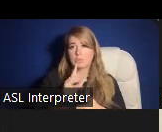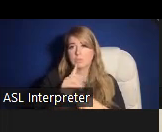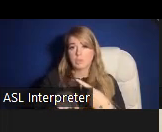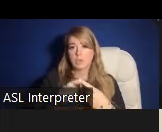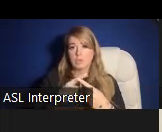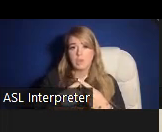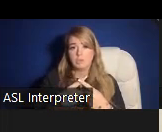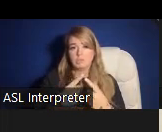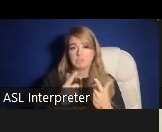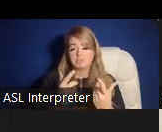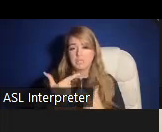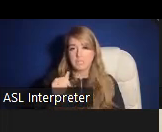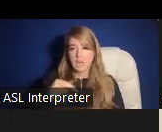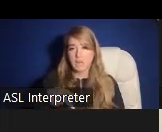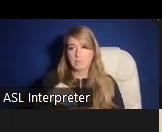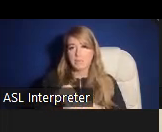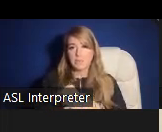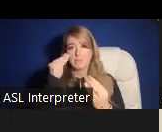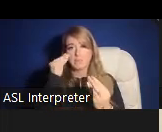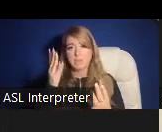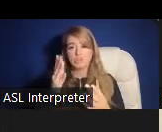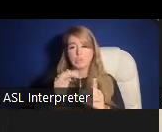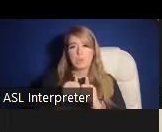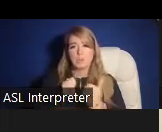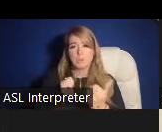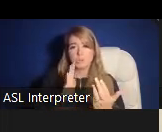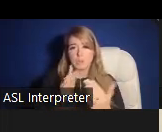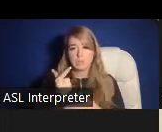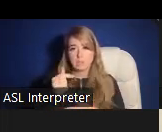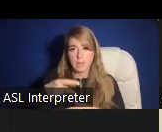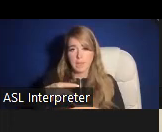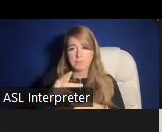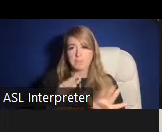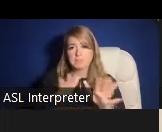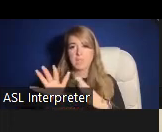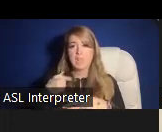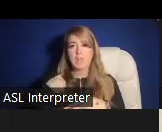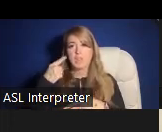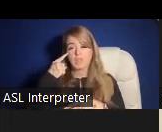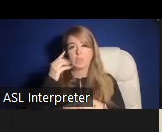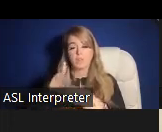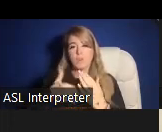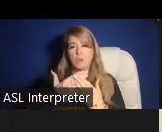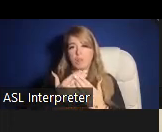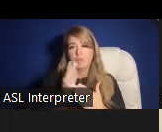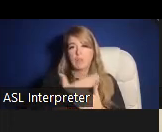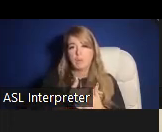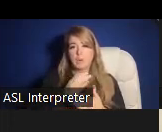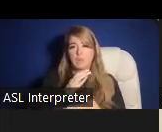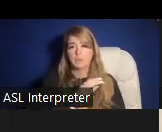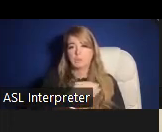you know, gaps in the information and how to address some of the gaps. And I think all of the council members